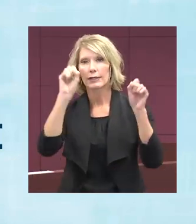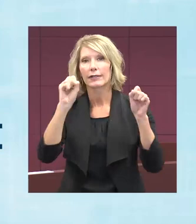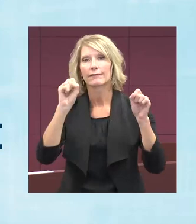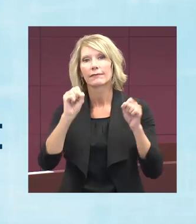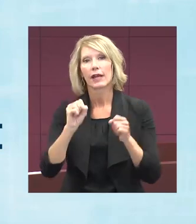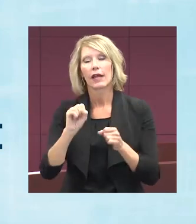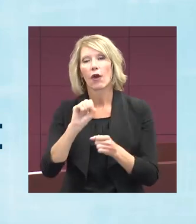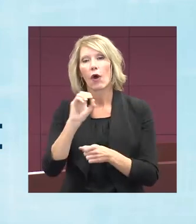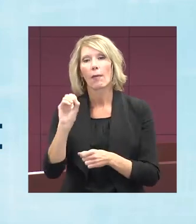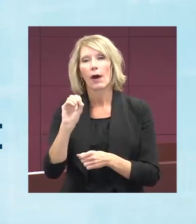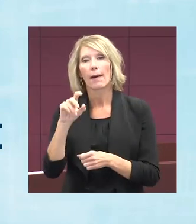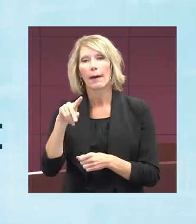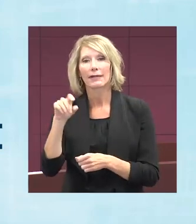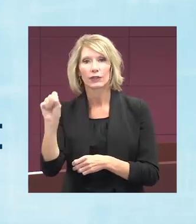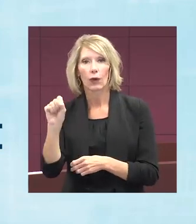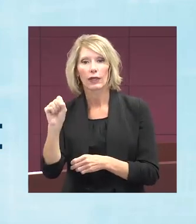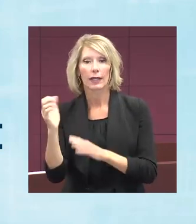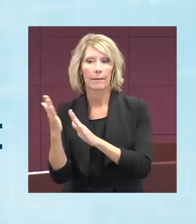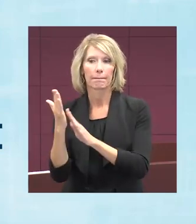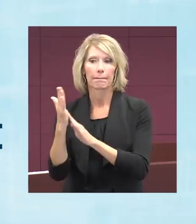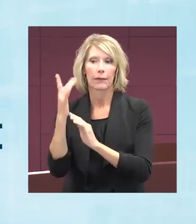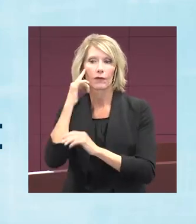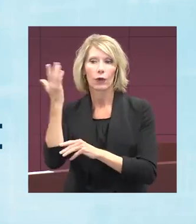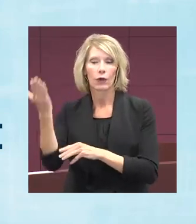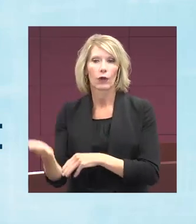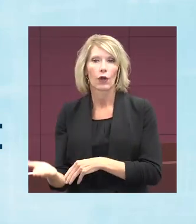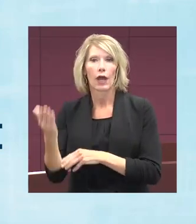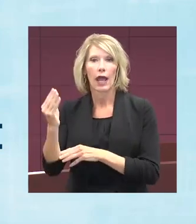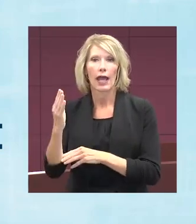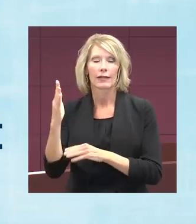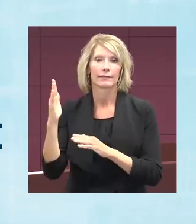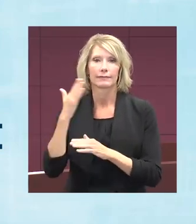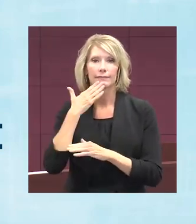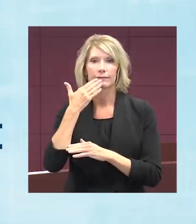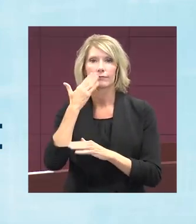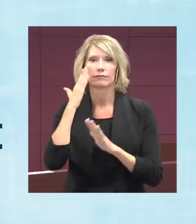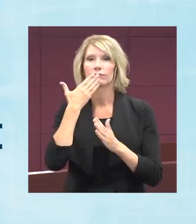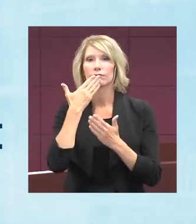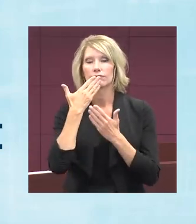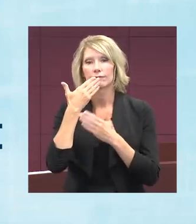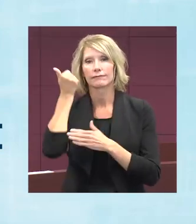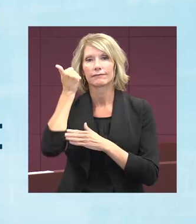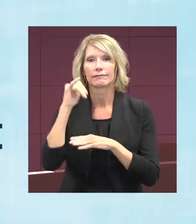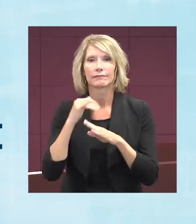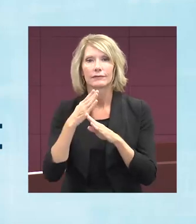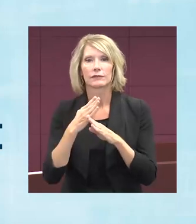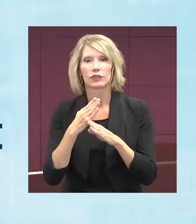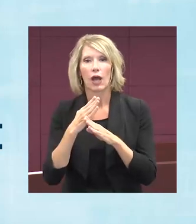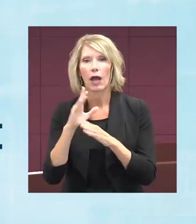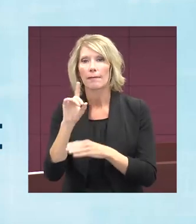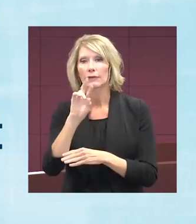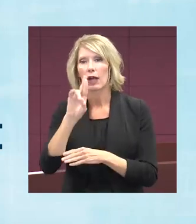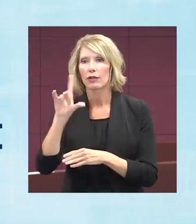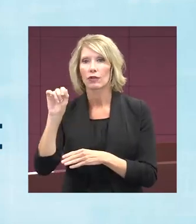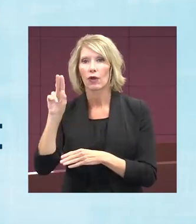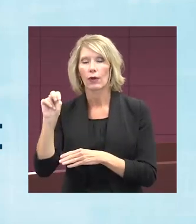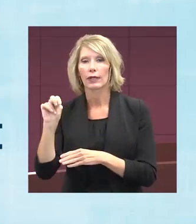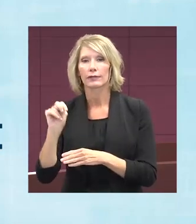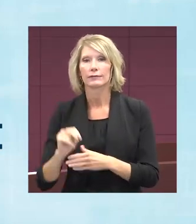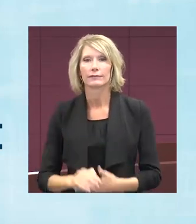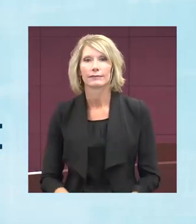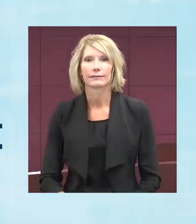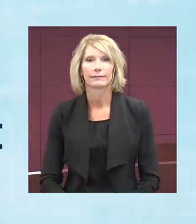Schools. Let's give her a round of applause for her exemplary job. Now, Dr. Logan.